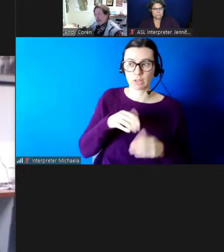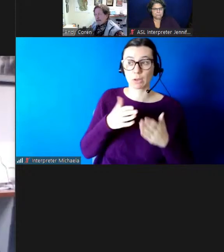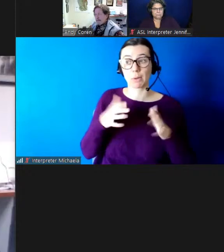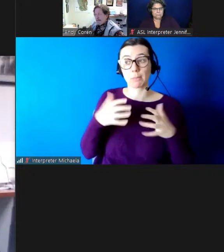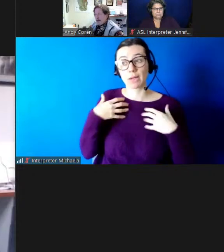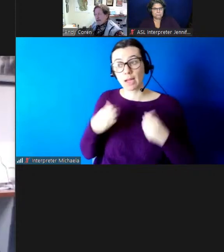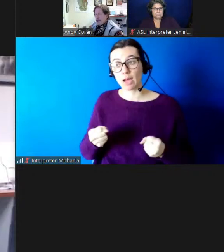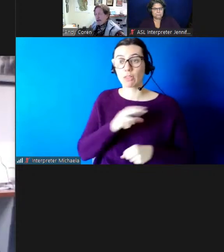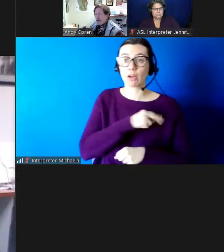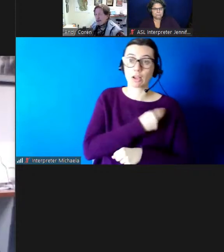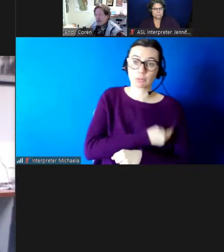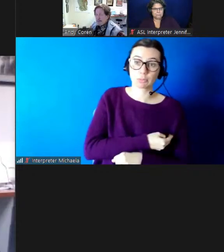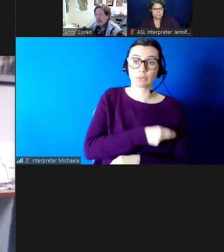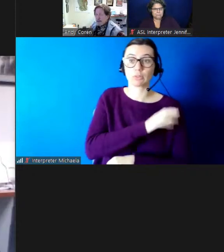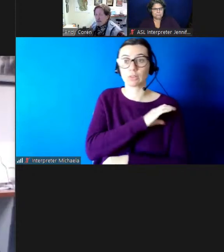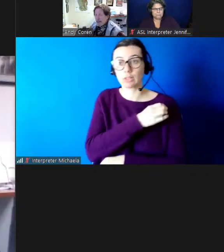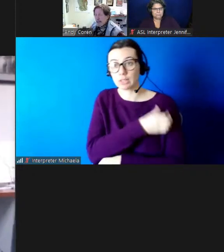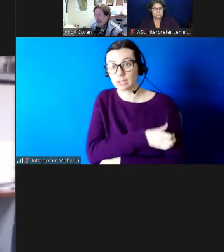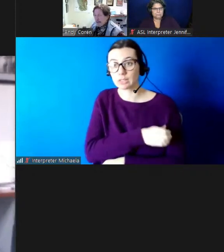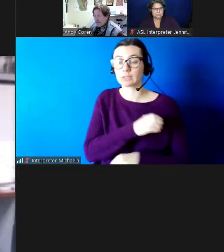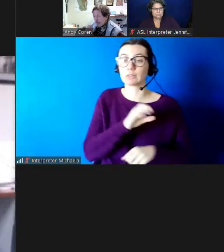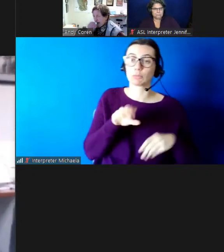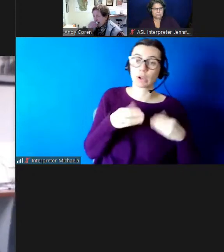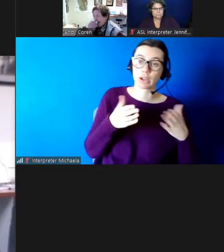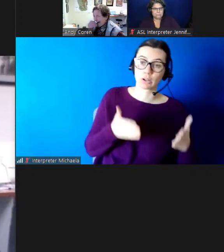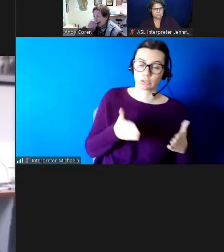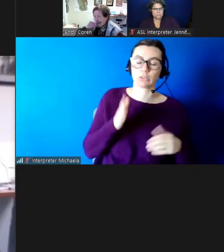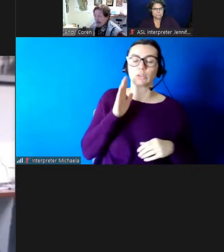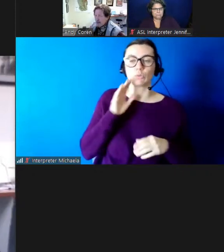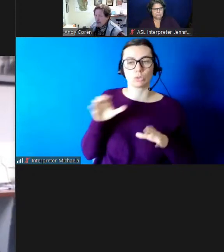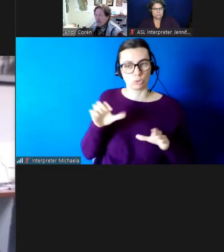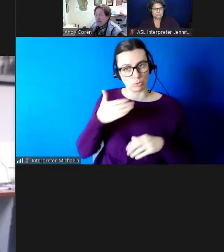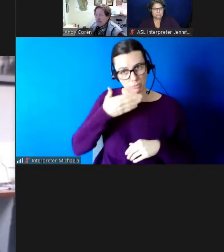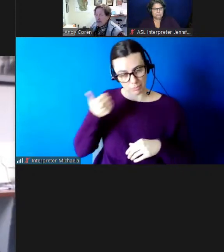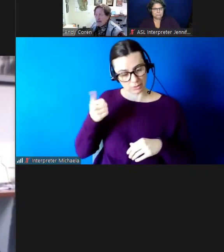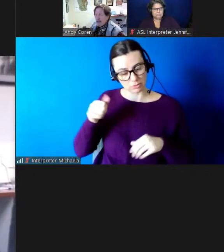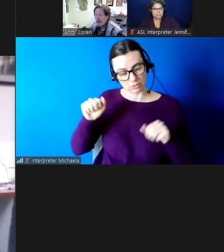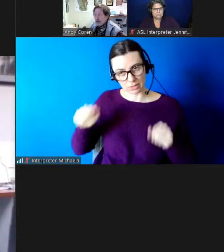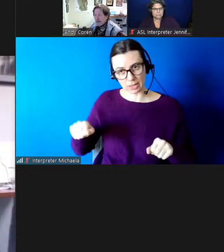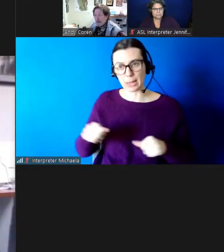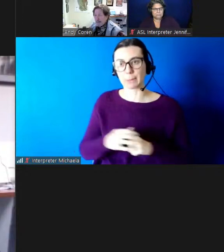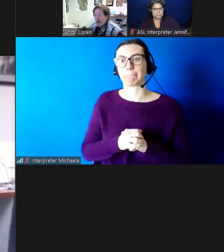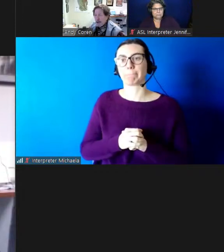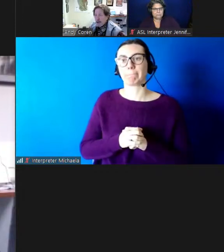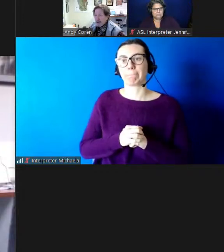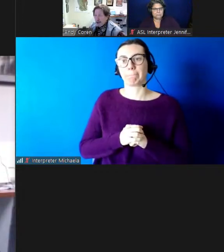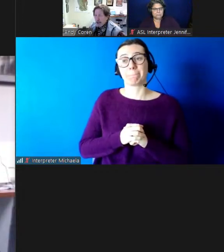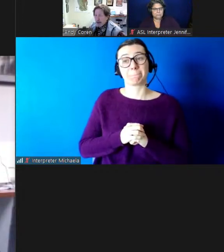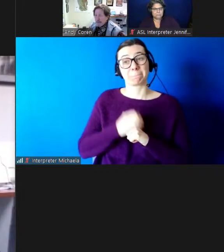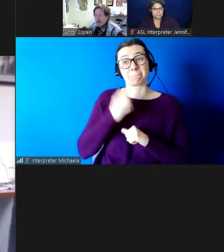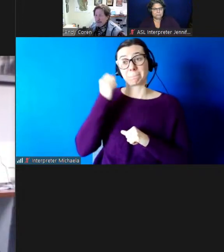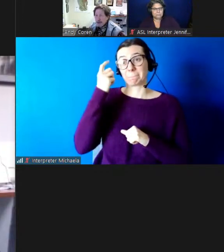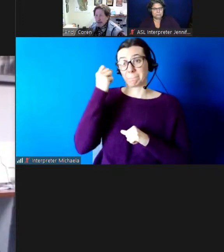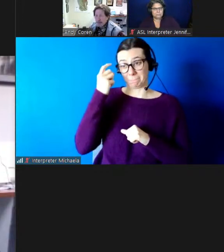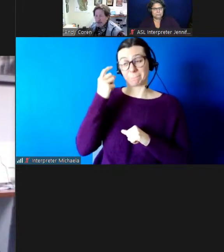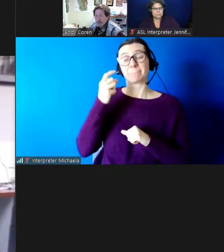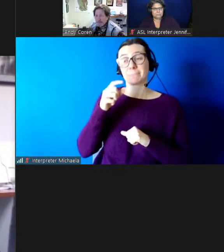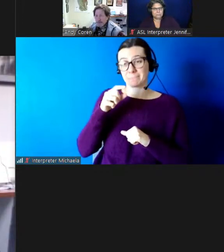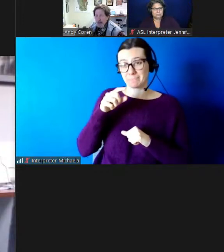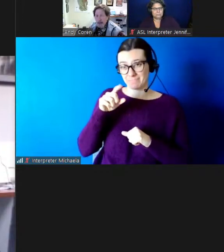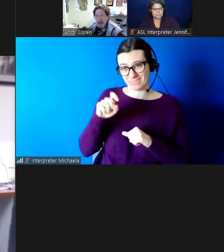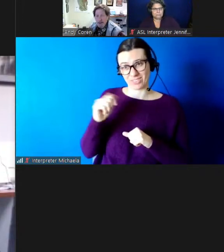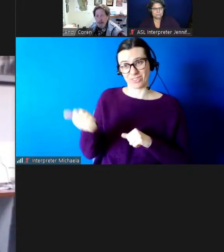our clinics and providers will do the best we can, it will come down to people looking after